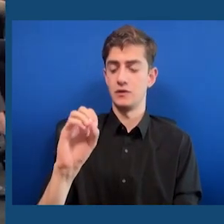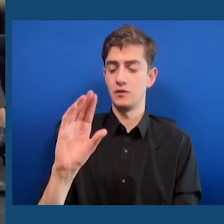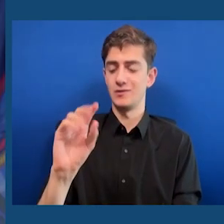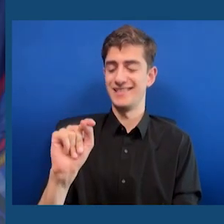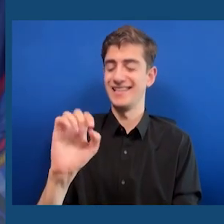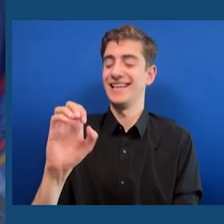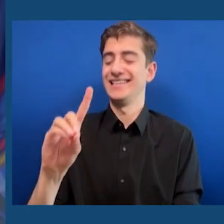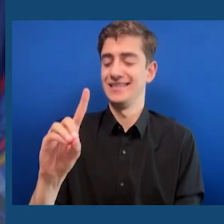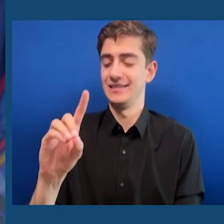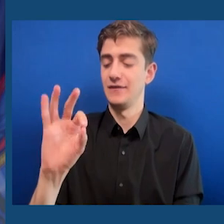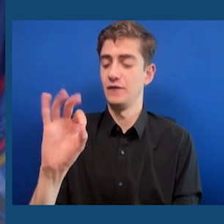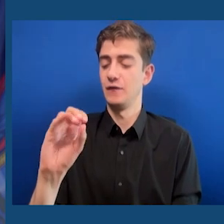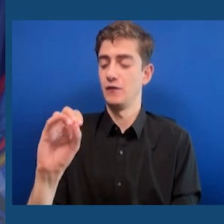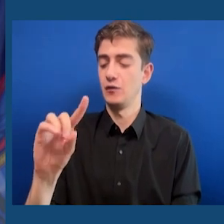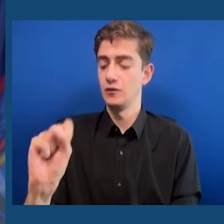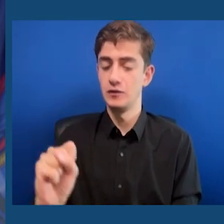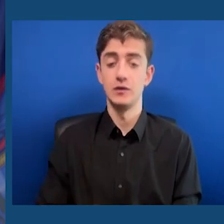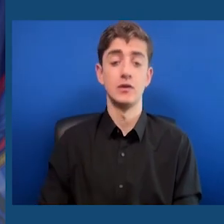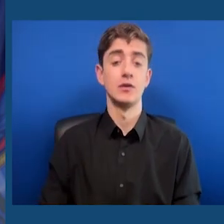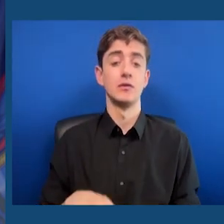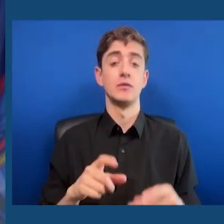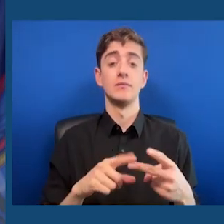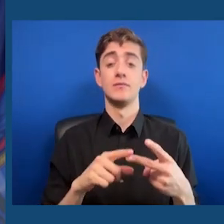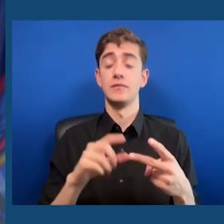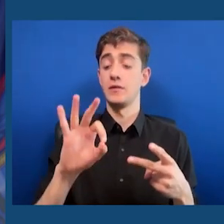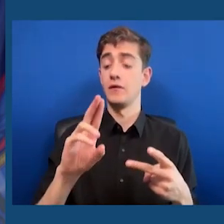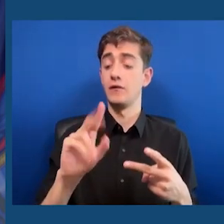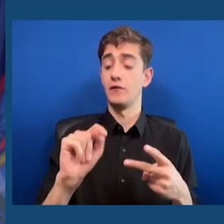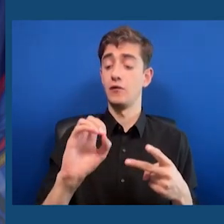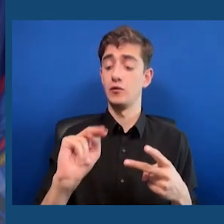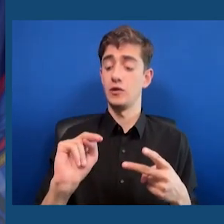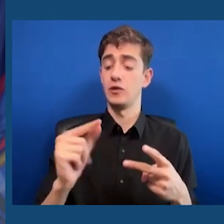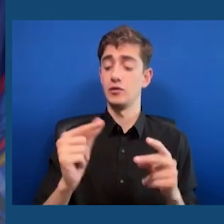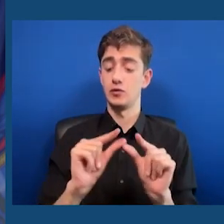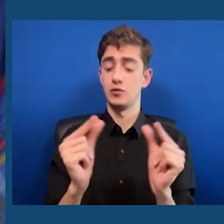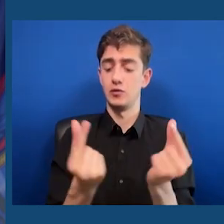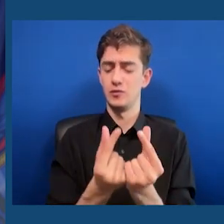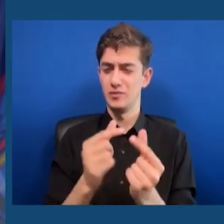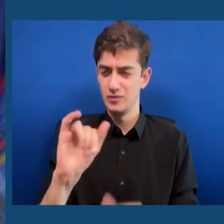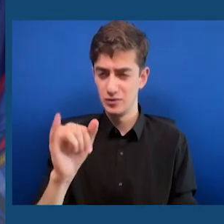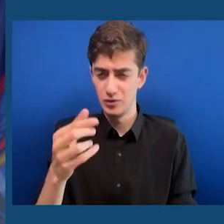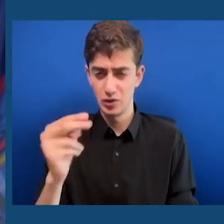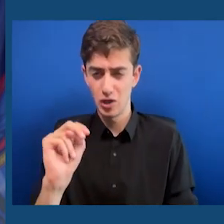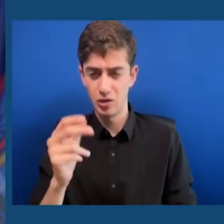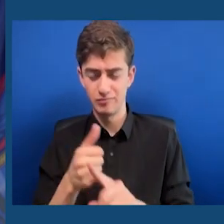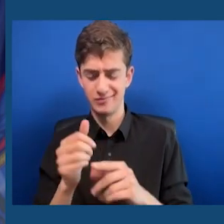And from the Food Time Group, Mr. John Dreden. Thank you, John. Where are you, John? Thank you very much.